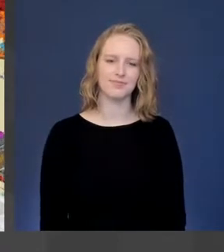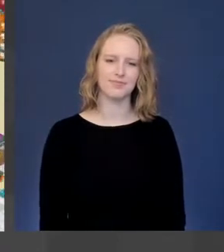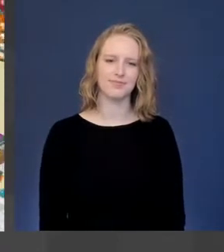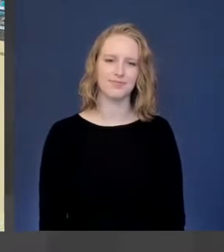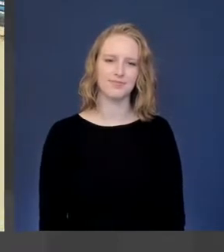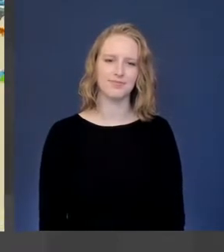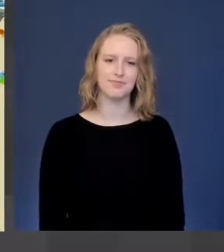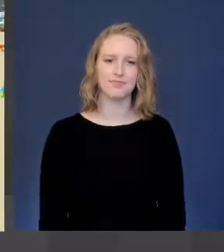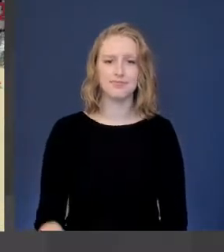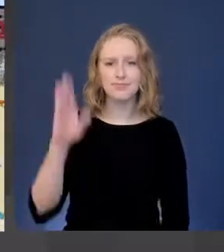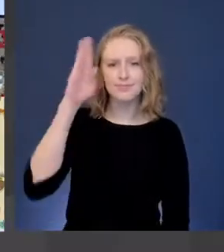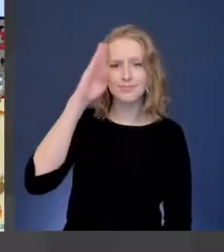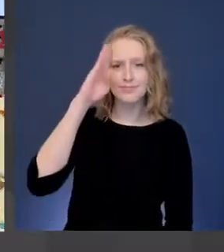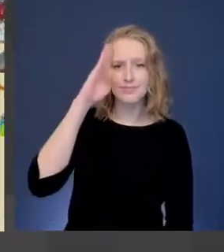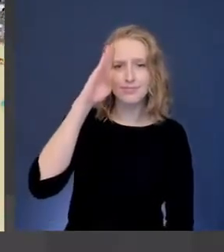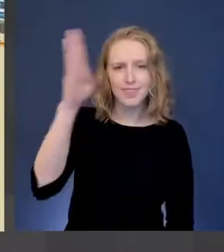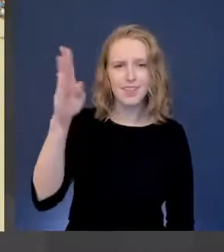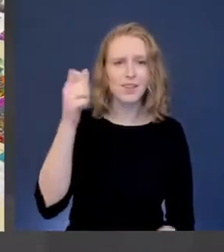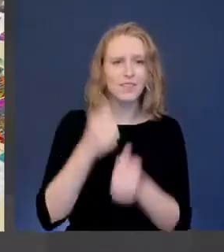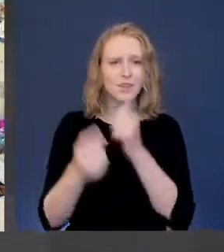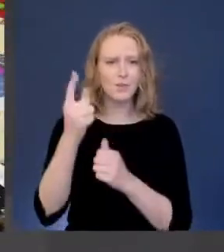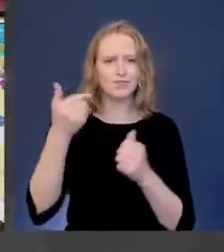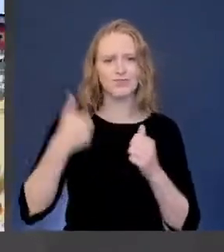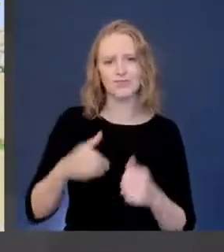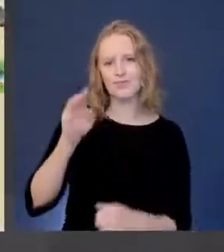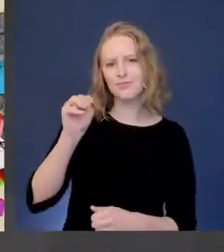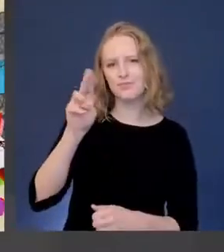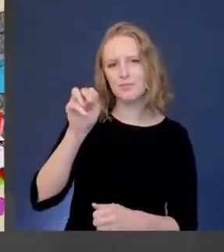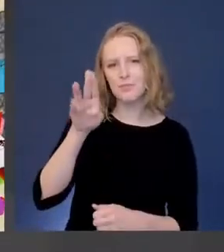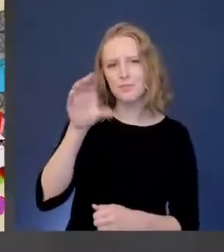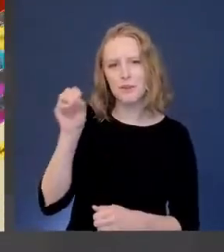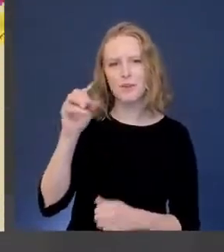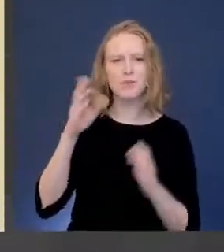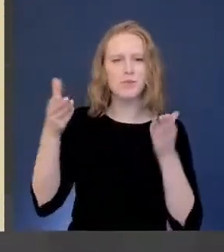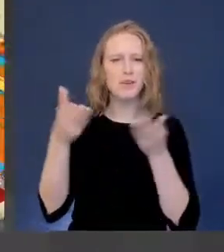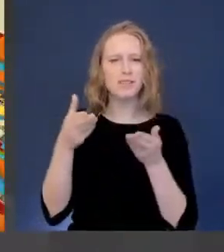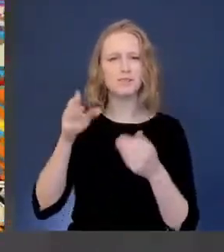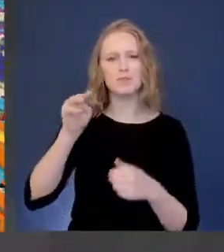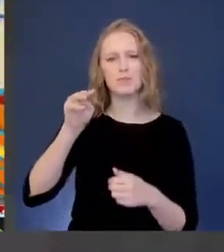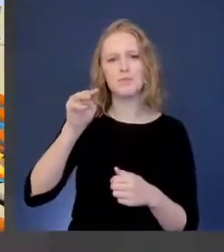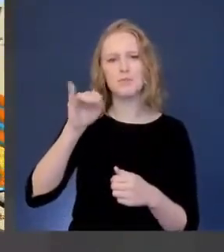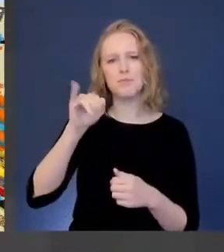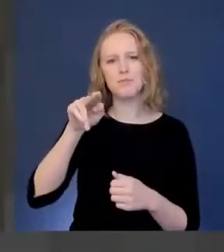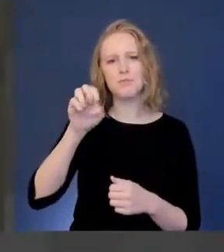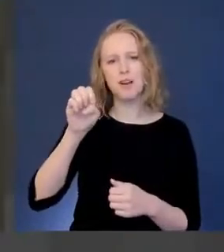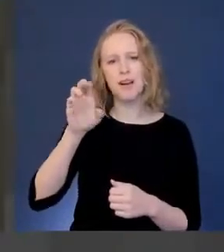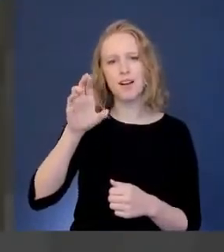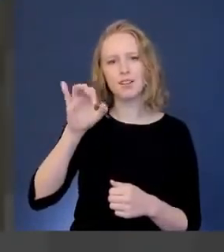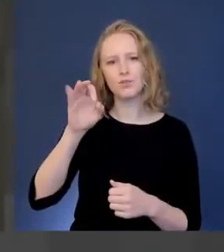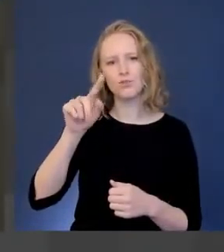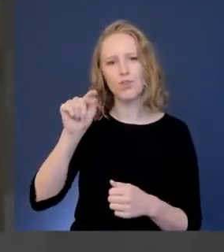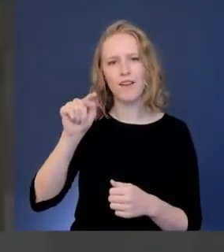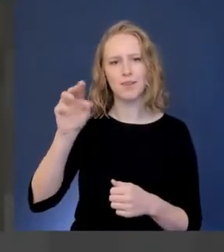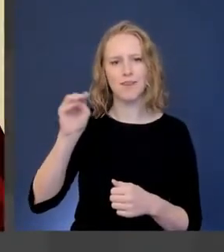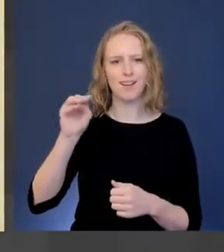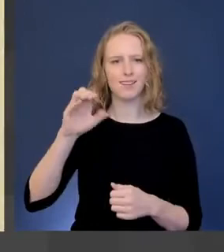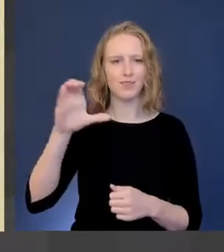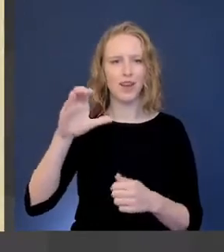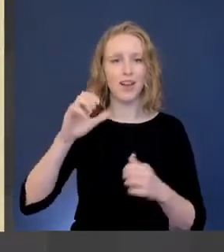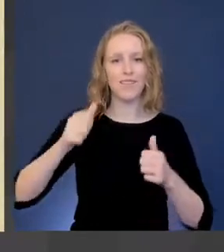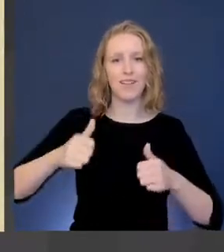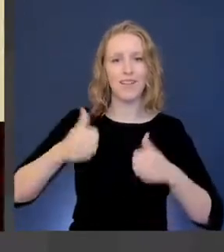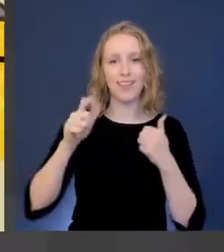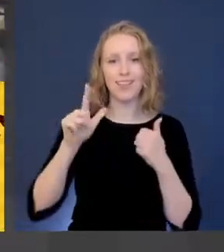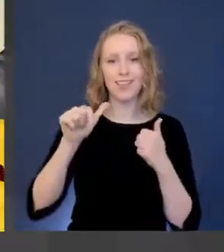Hello everyone, my name is Mumbo and welcome to the Minecraft Live Creator Pre-Show. I definitely could have done that better. Be honest, that was a little bit pants, wasn't it? It